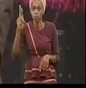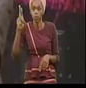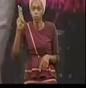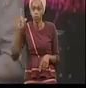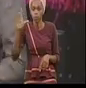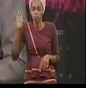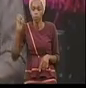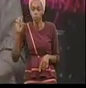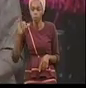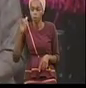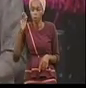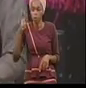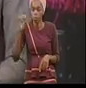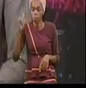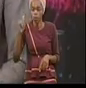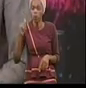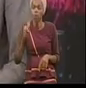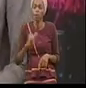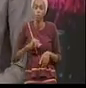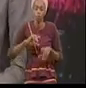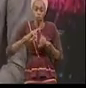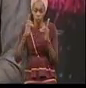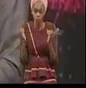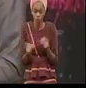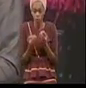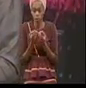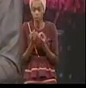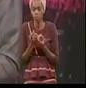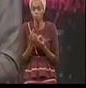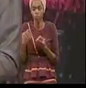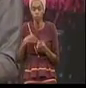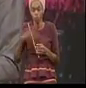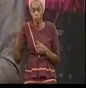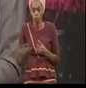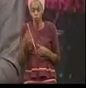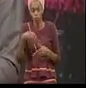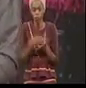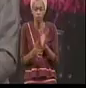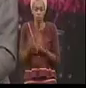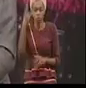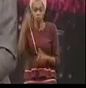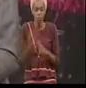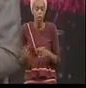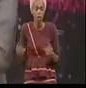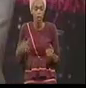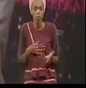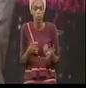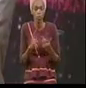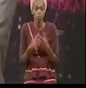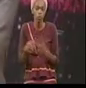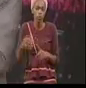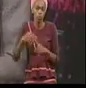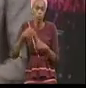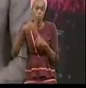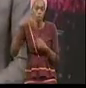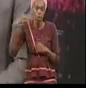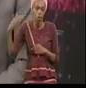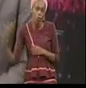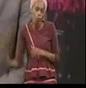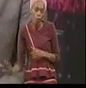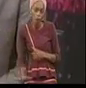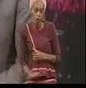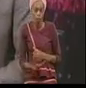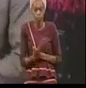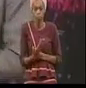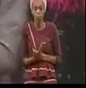to welcome specially our retreat converts, GCK converts,